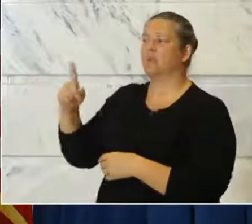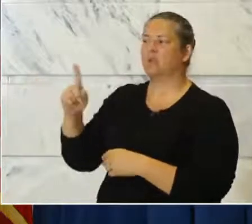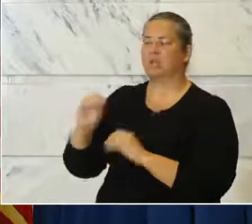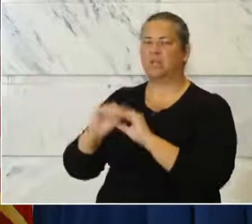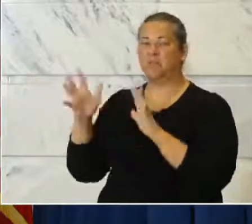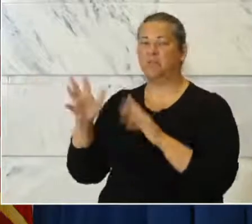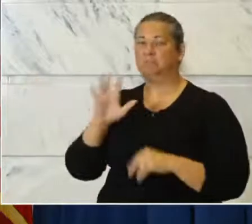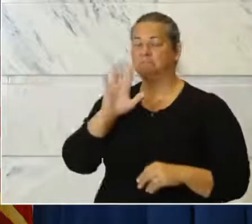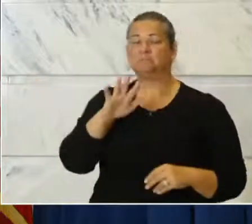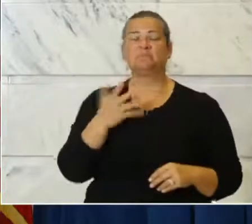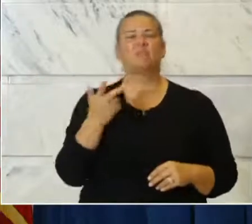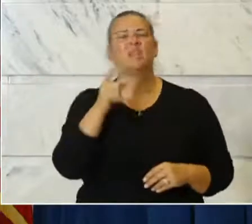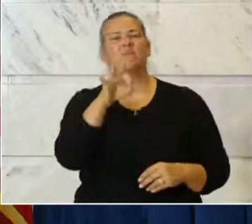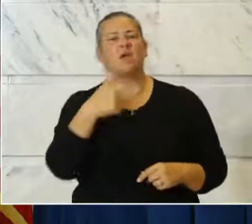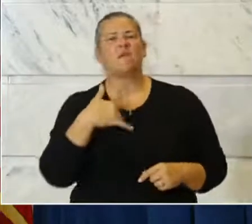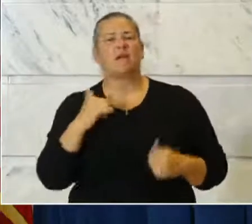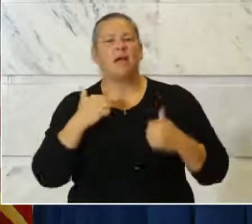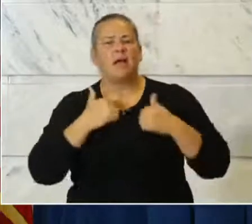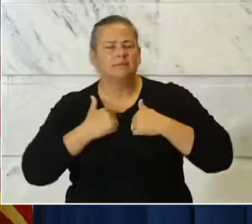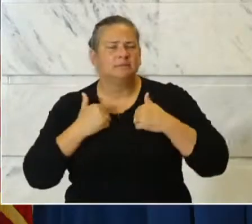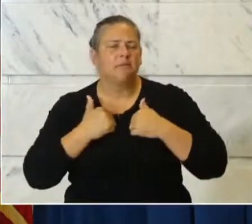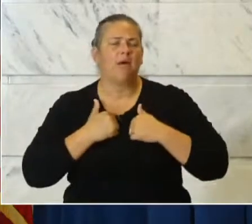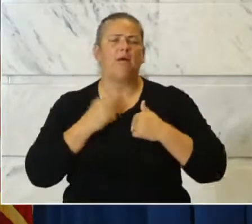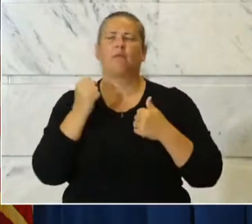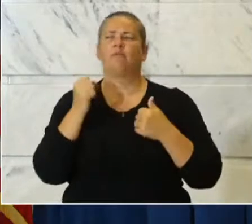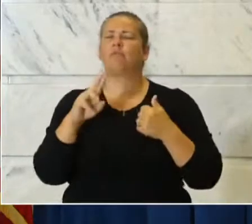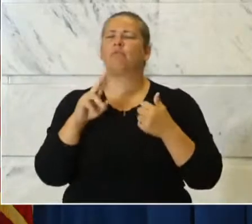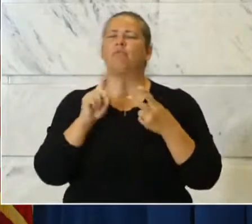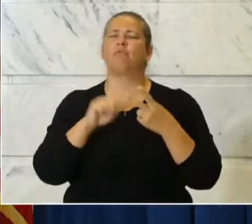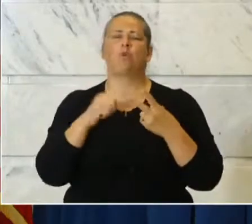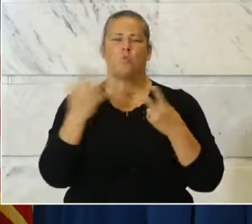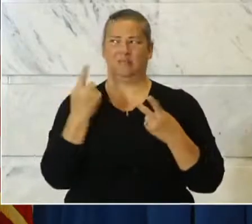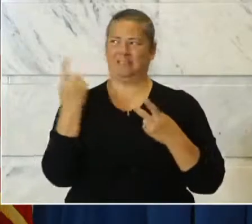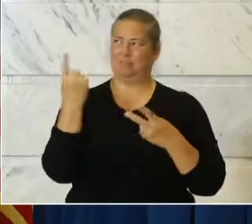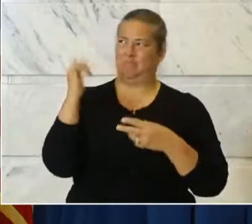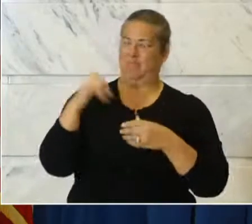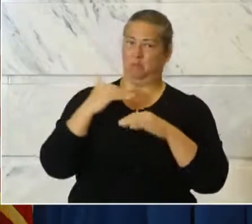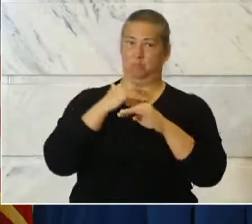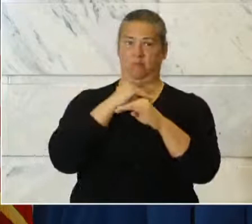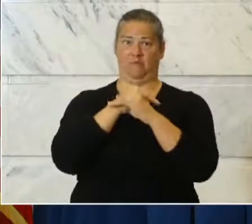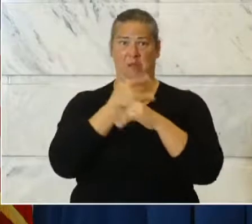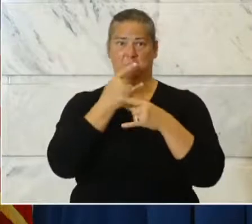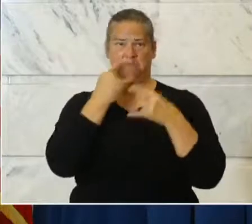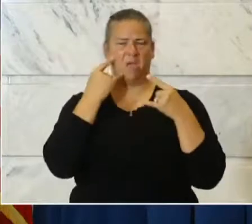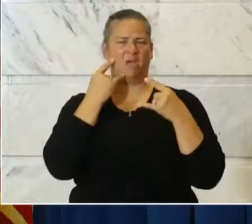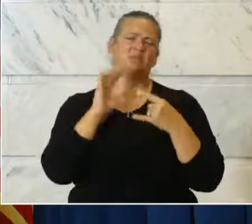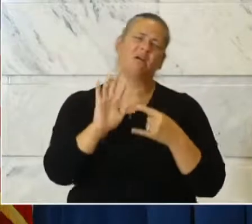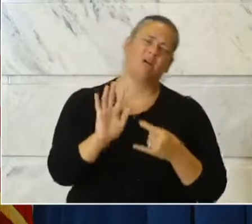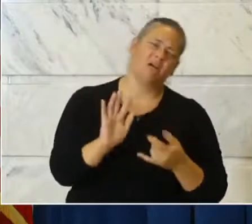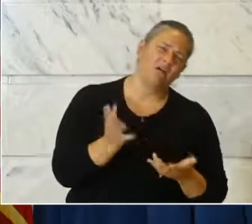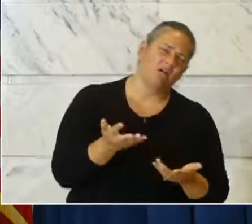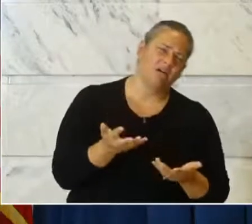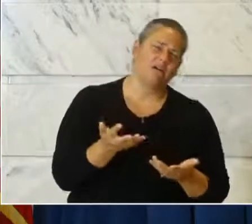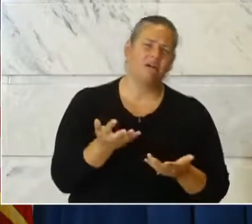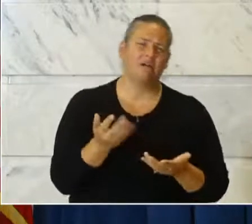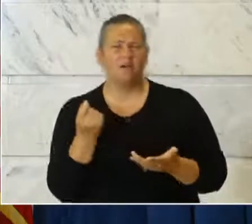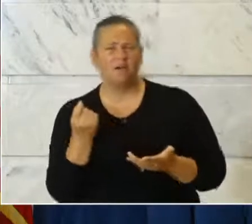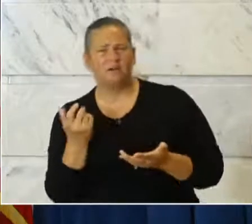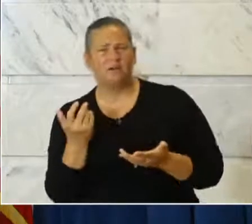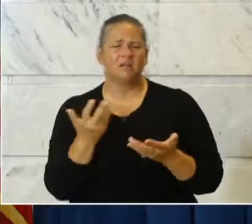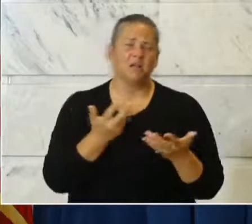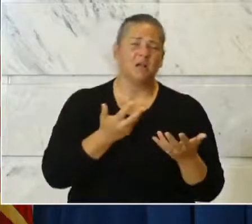condition like significant asthma or others that prevent you from wearing a mask, don't wear it. And if